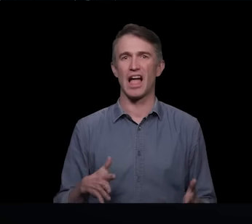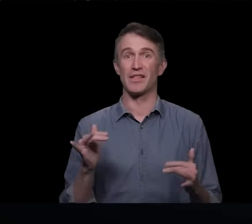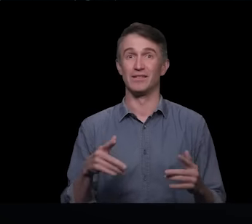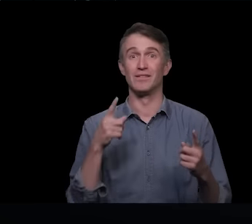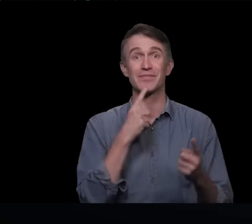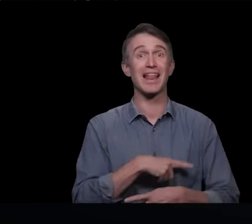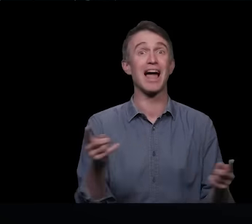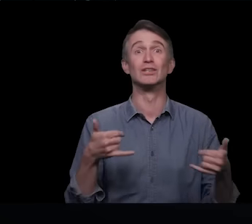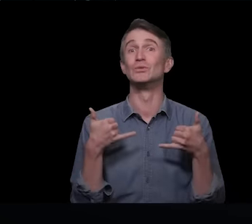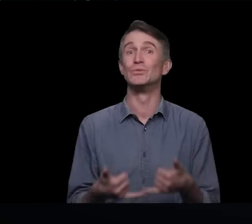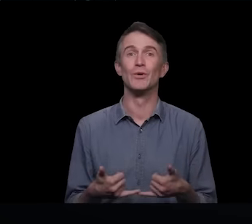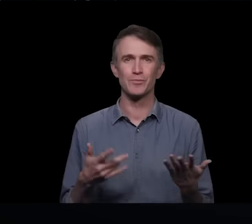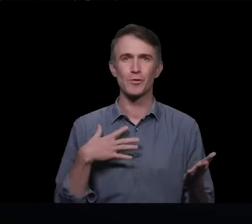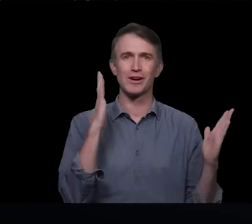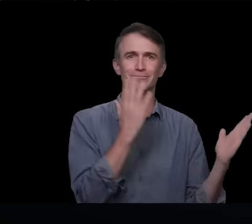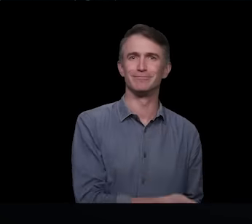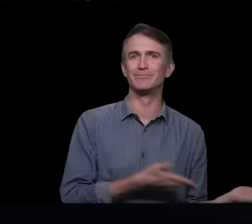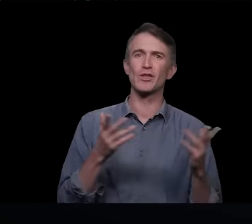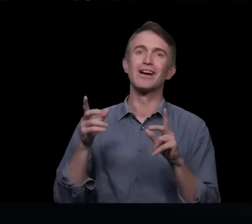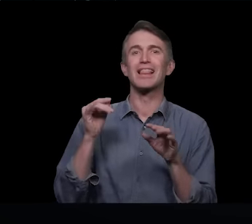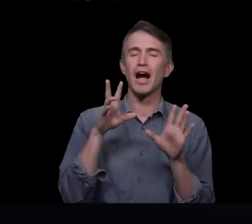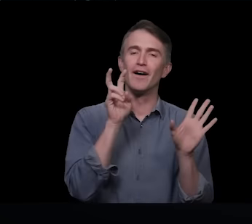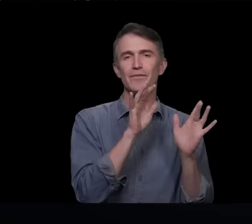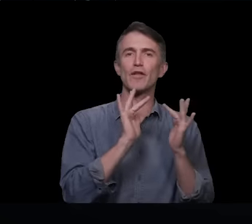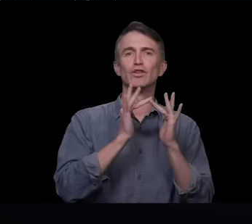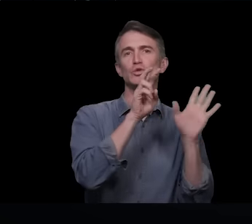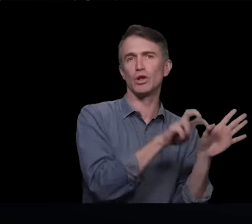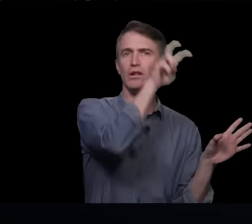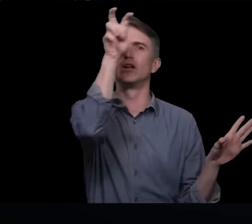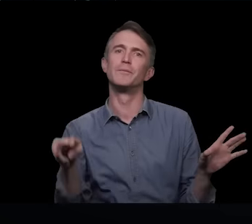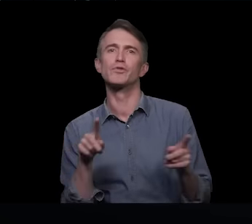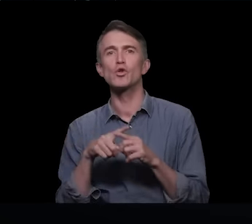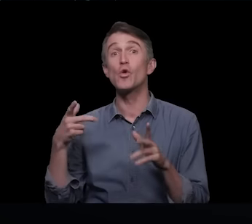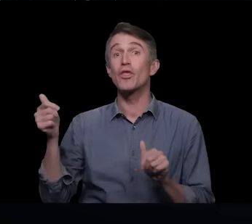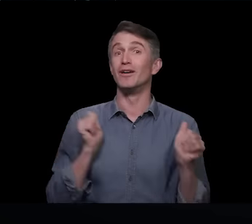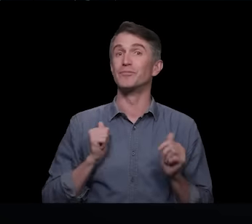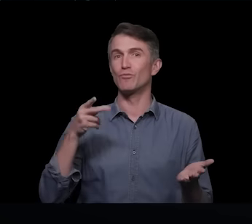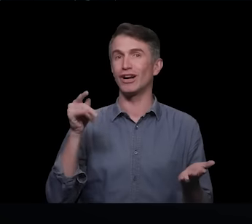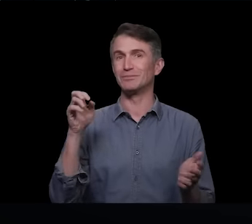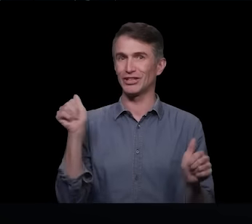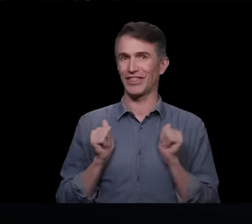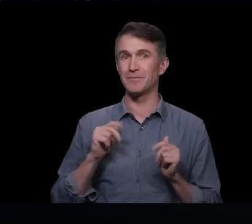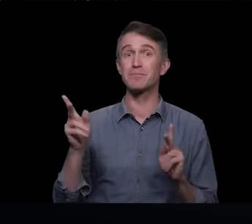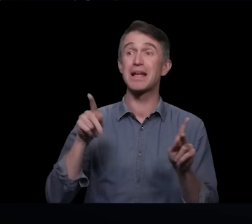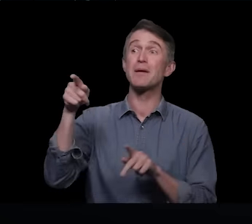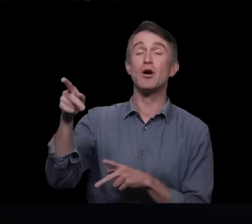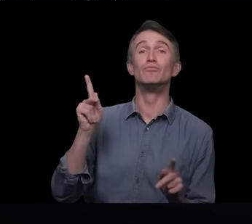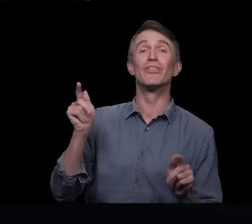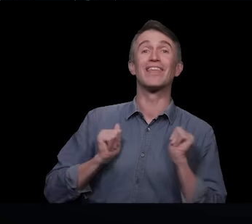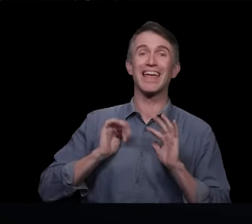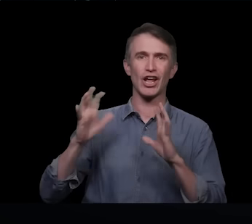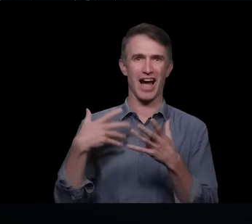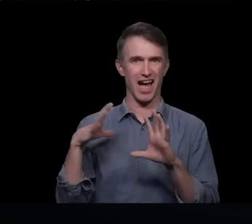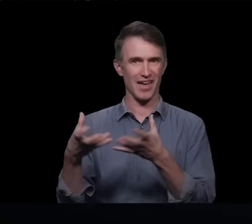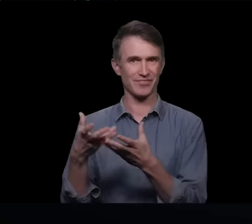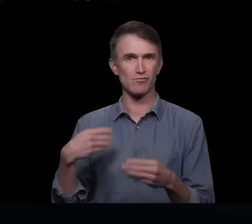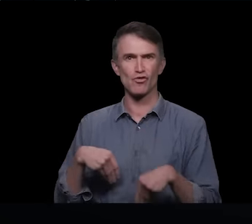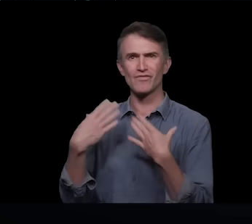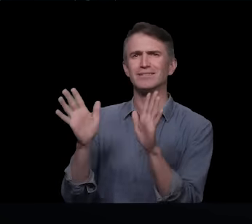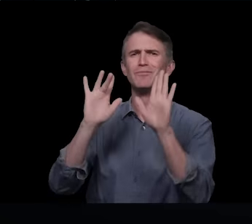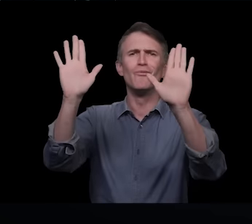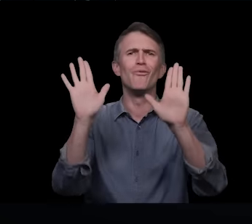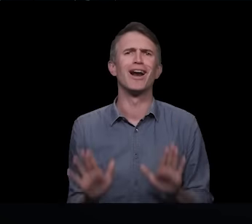to announce this award, we are going to take a little virtual trip over to the Prospector Theater. And the folks at Prospector actually